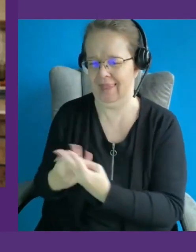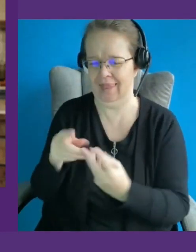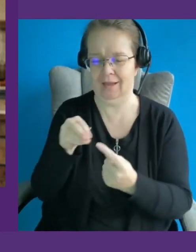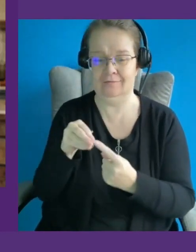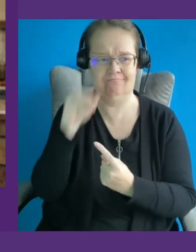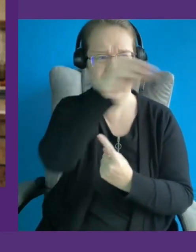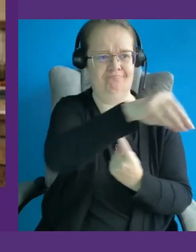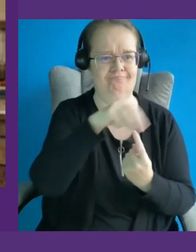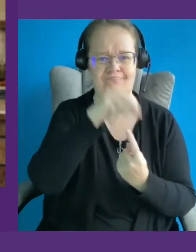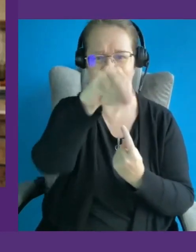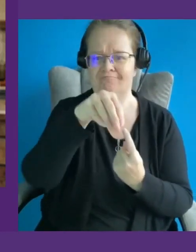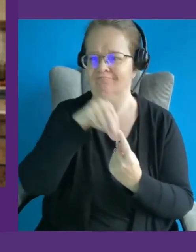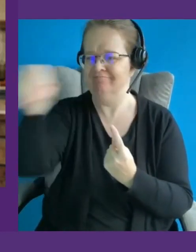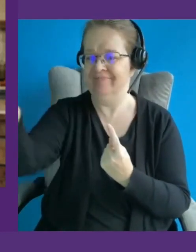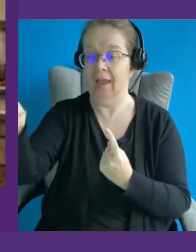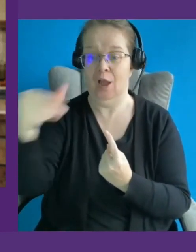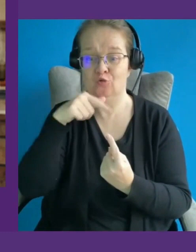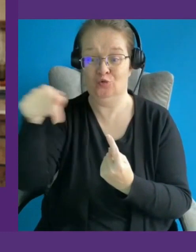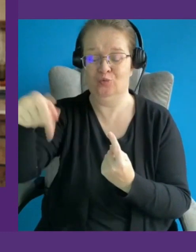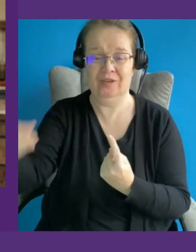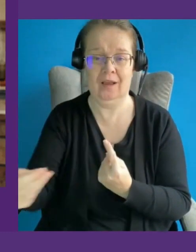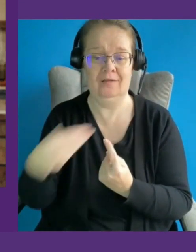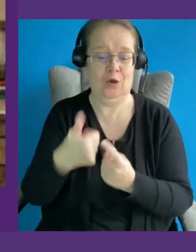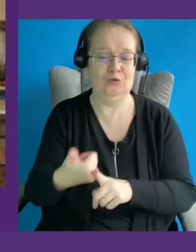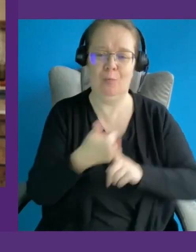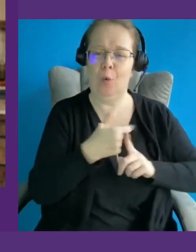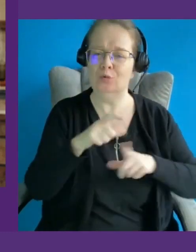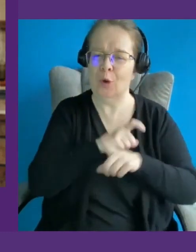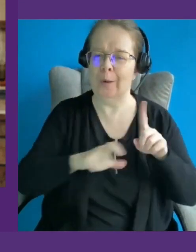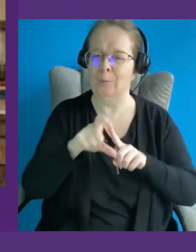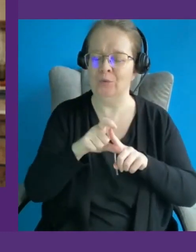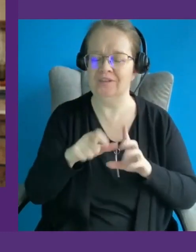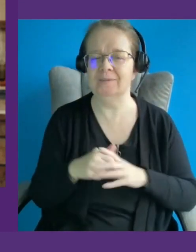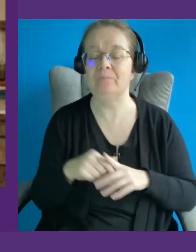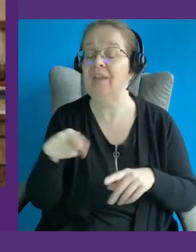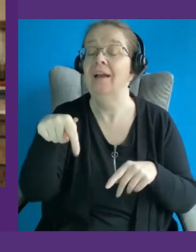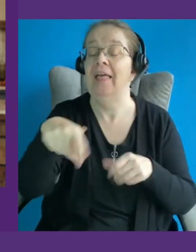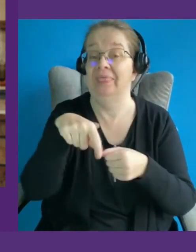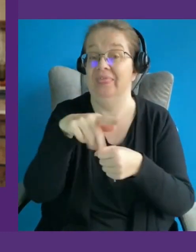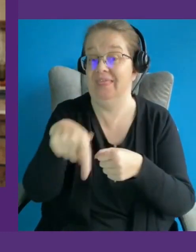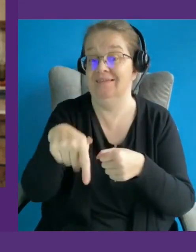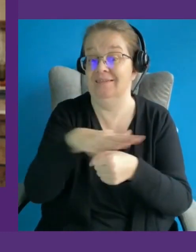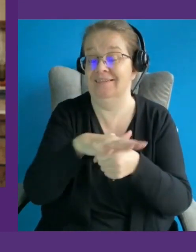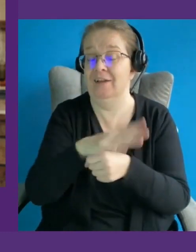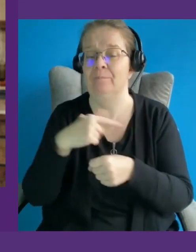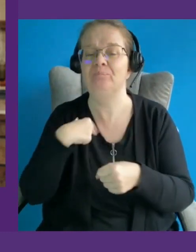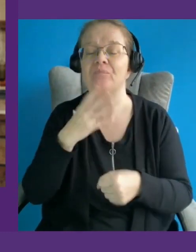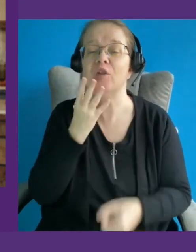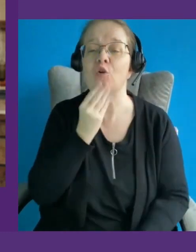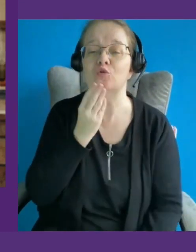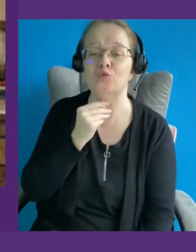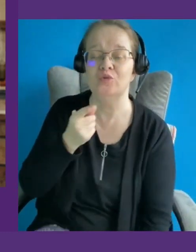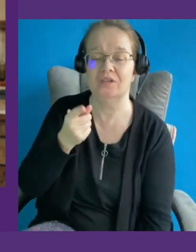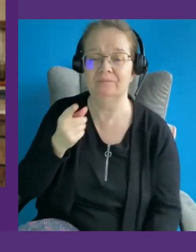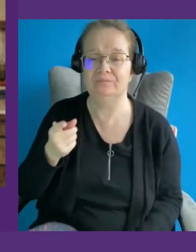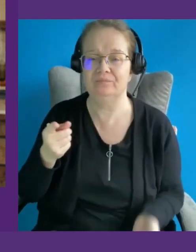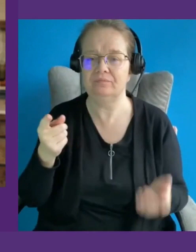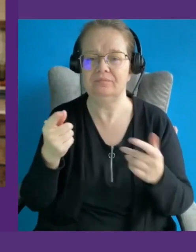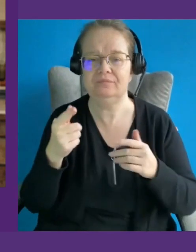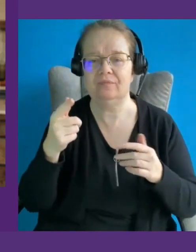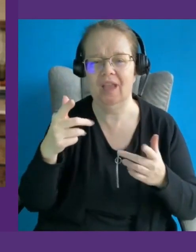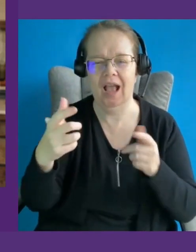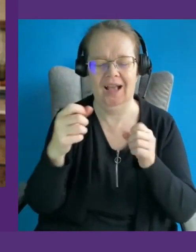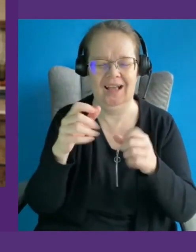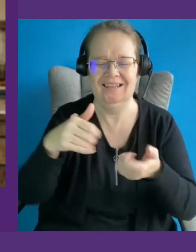use it to support our communities. In this case, we're using the LiDAR scanner, which